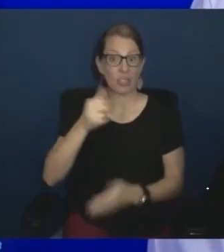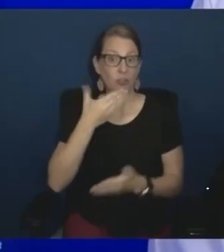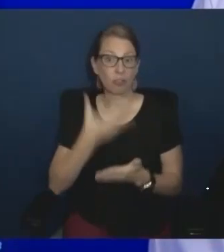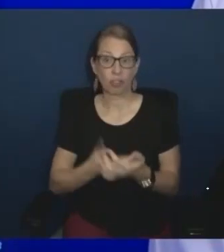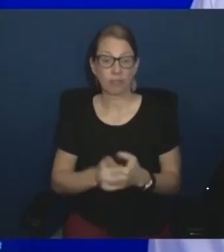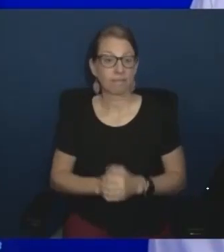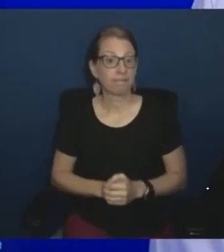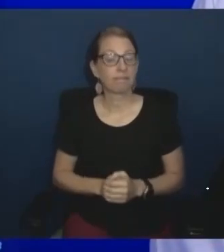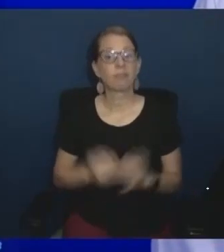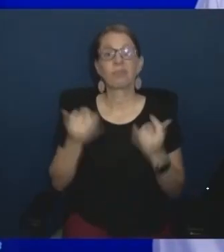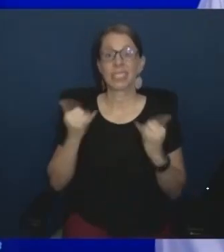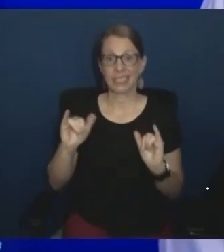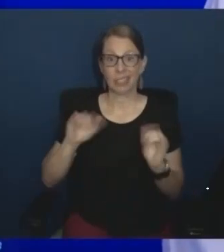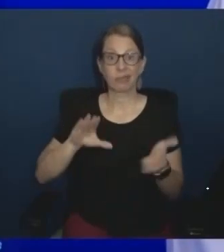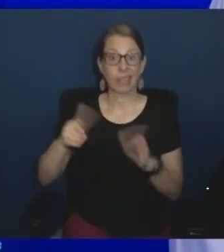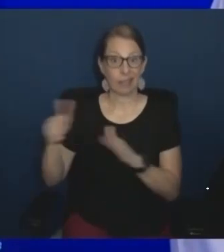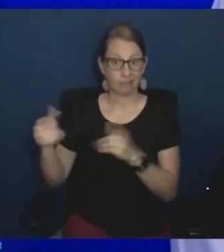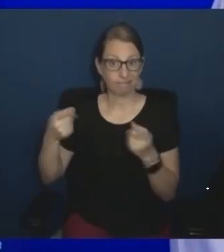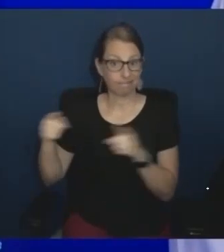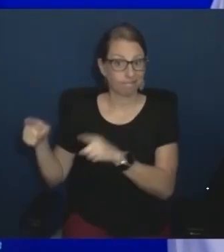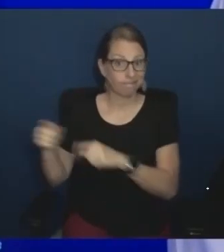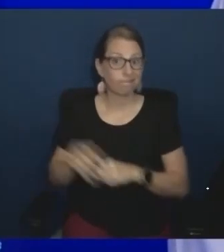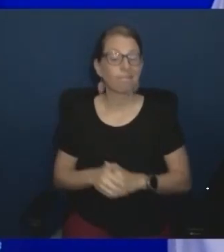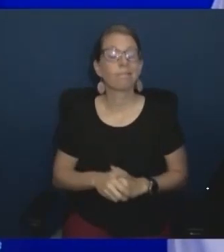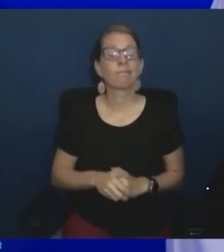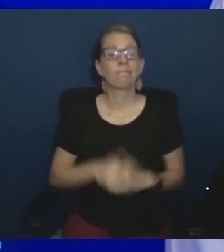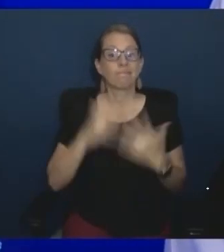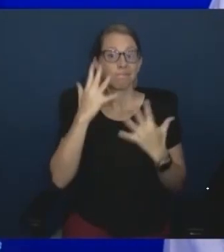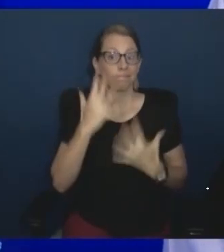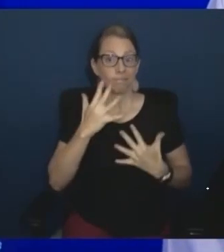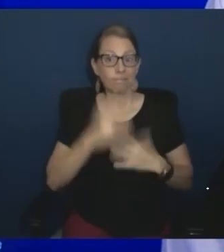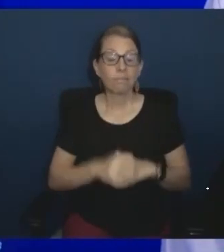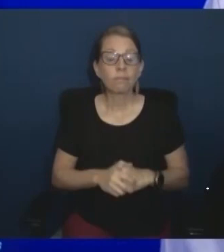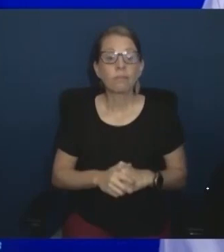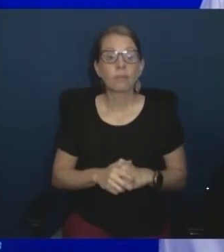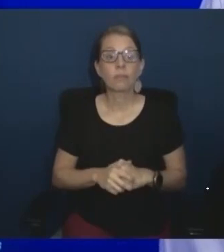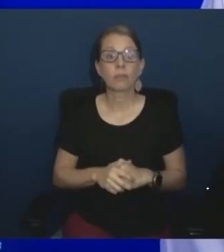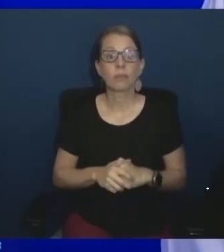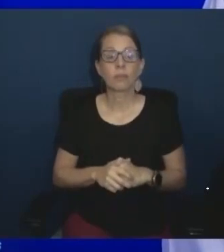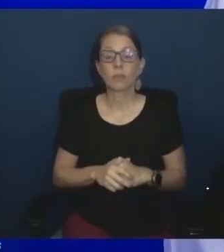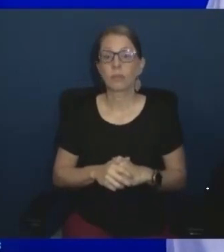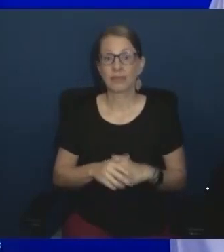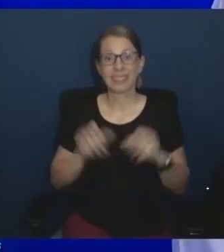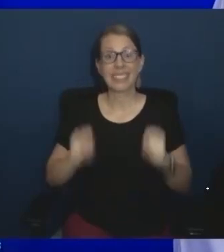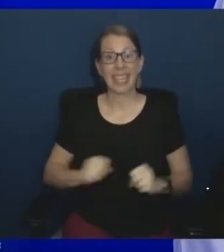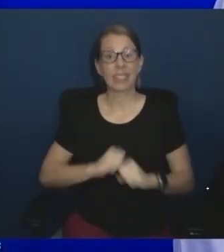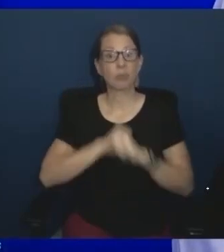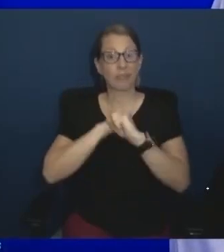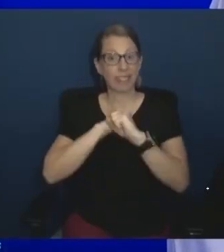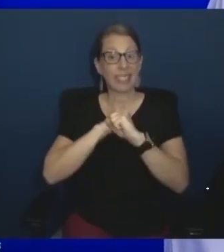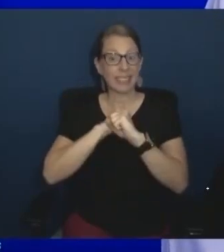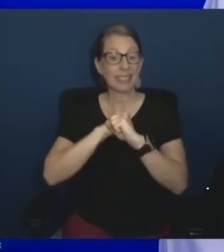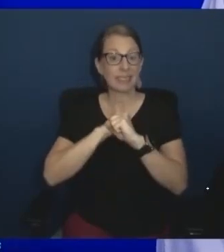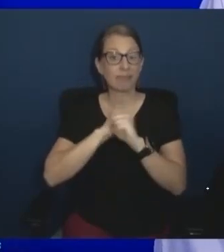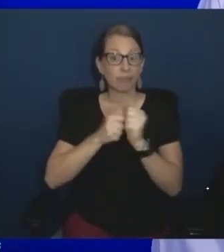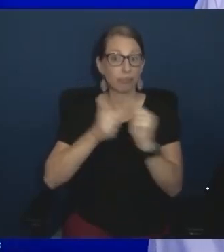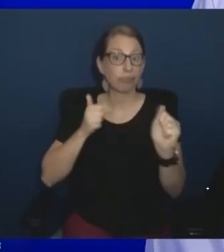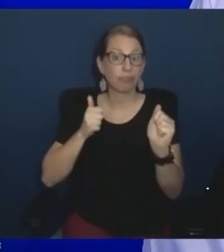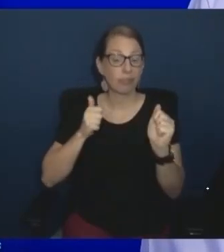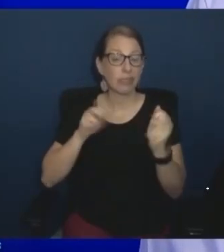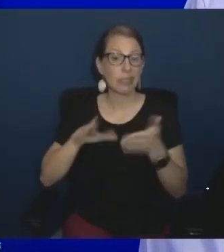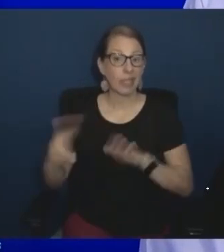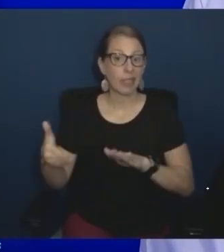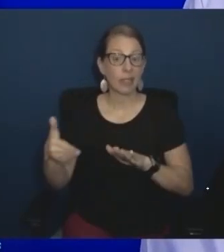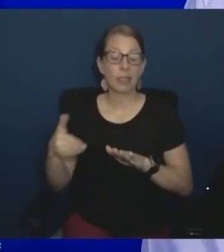to have deaths. It's very unfortunate. A lot of this is so preventable. We just need to continue to endorse the message